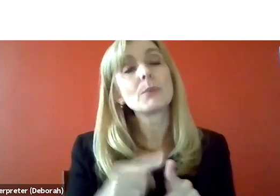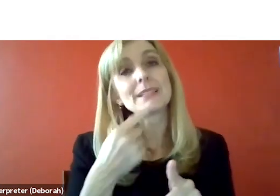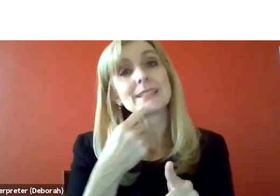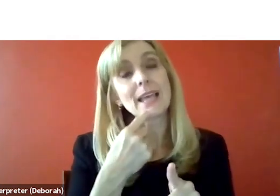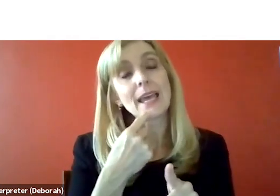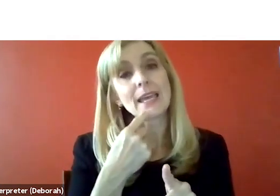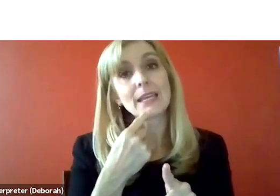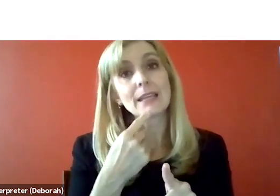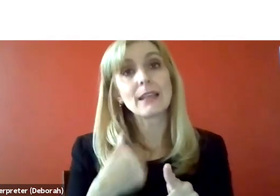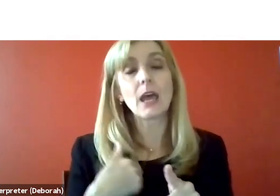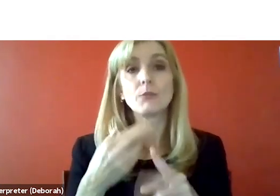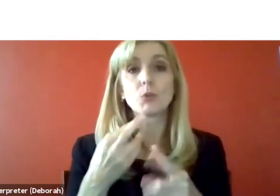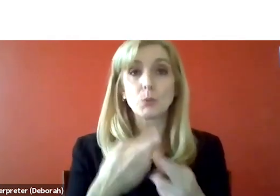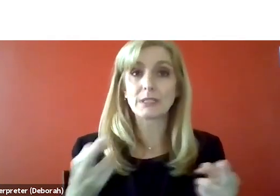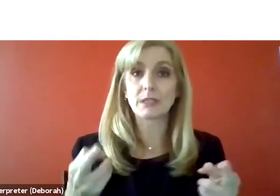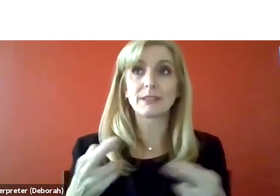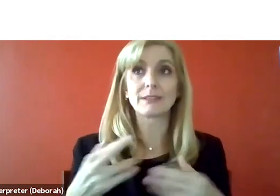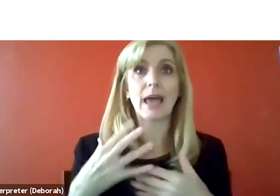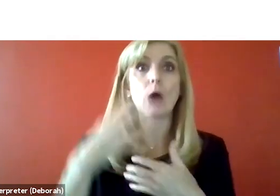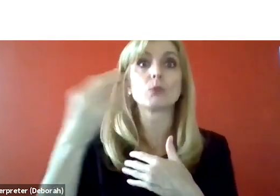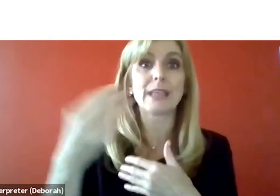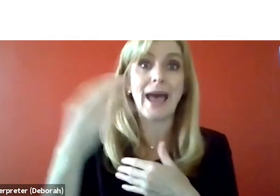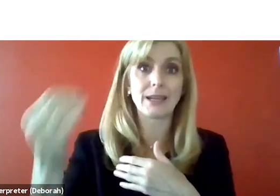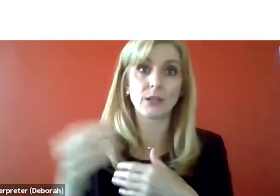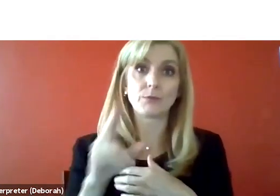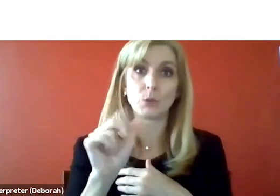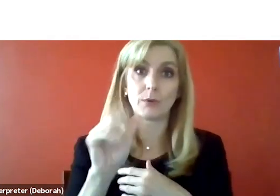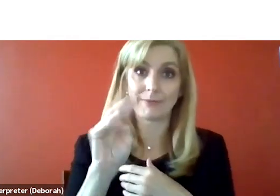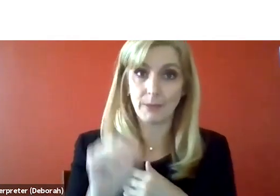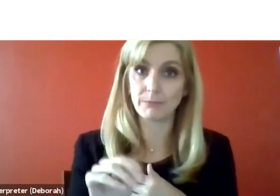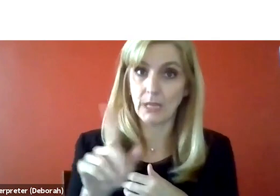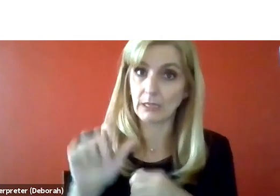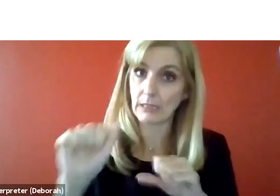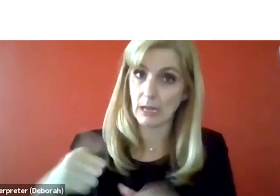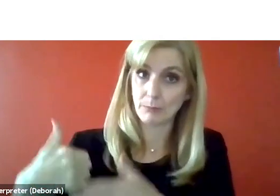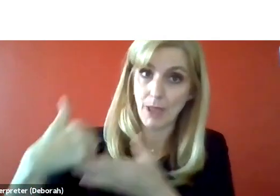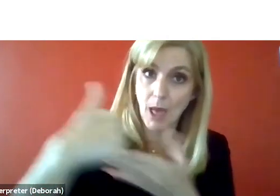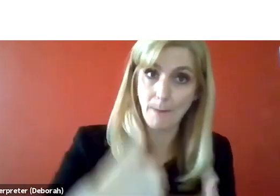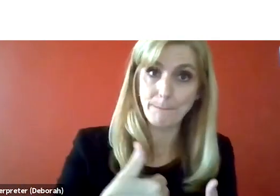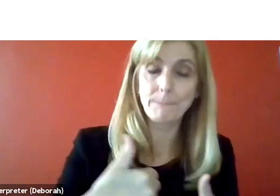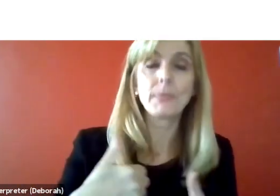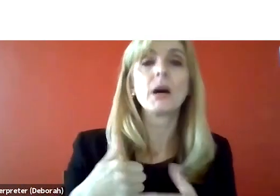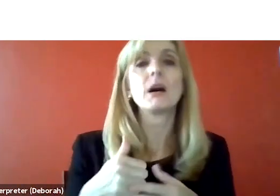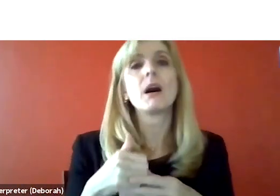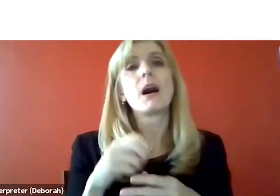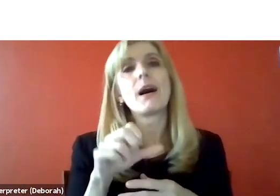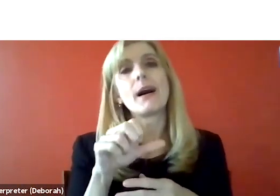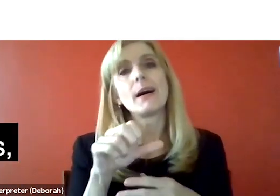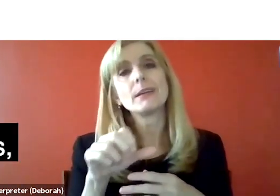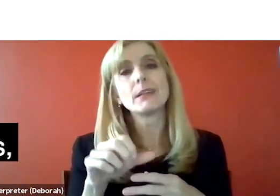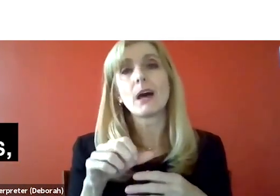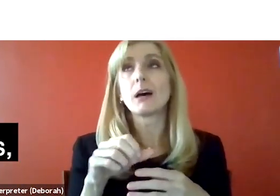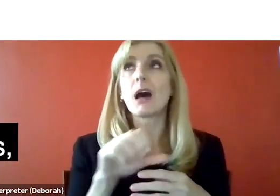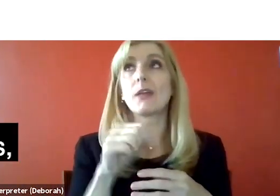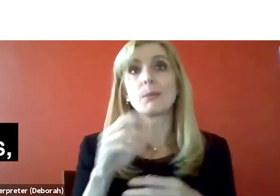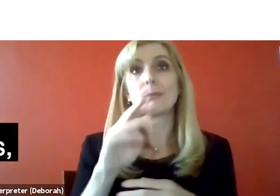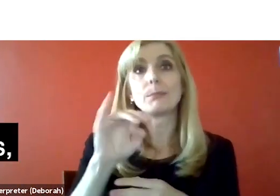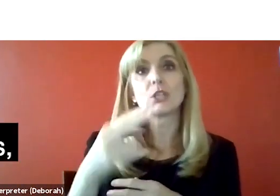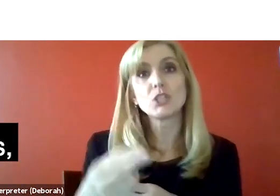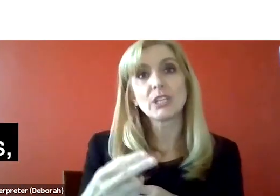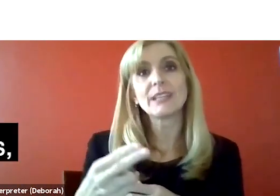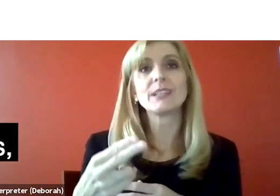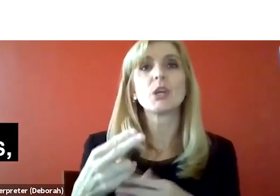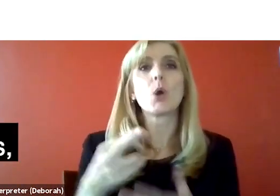also resources external to the university that are very helpful. In addition to those specifically to Michigan, such as